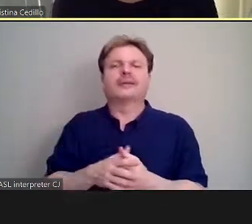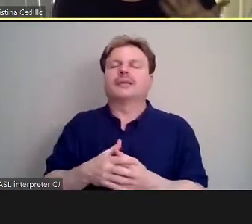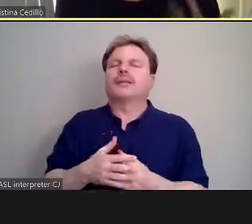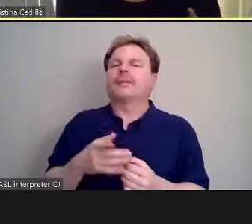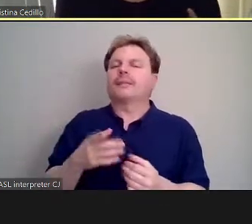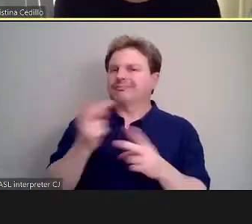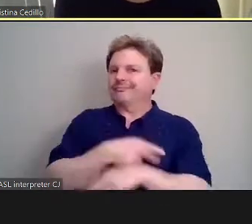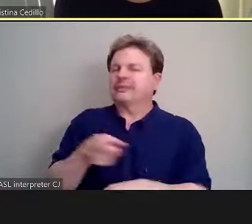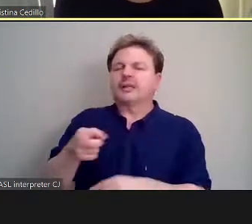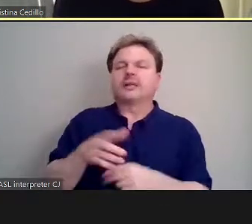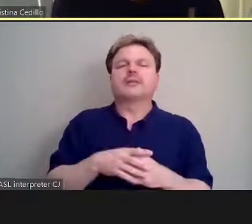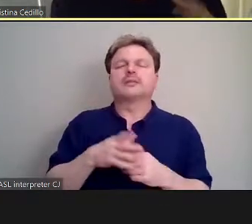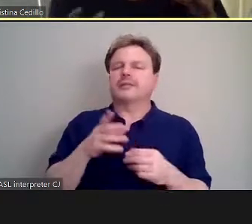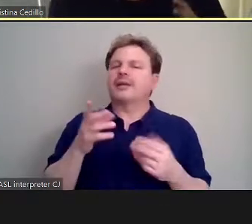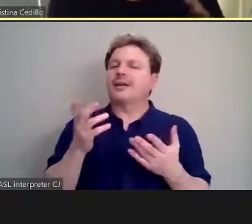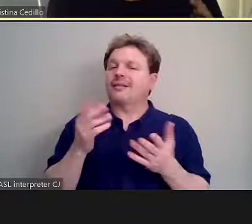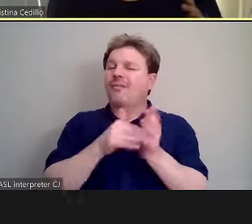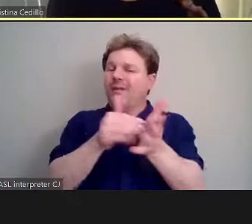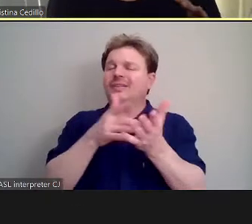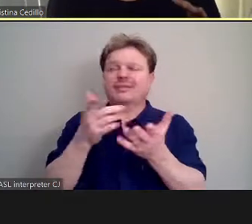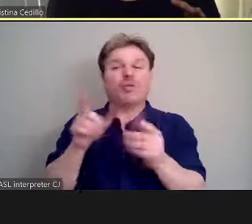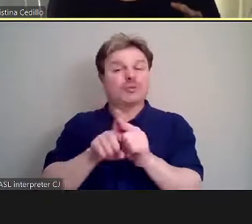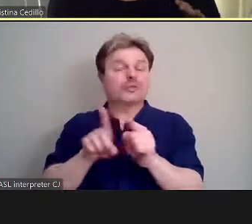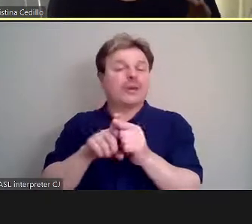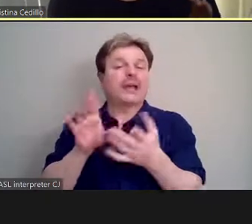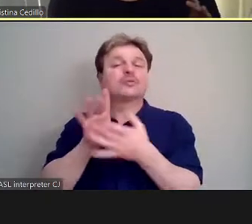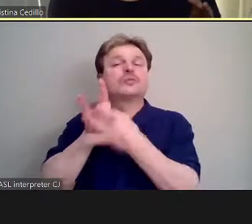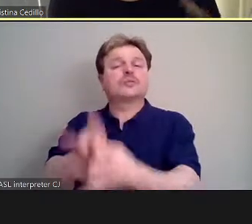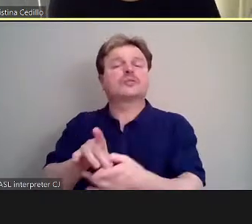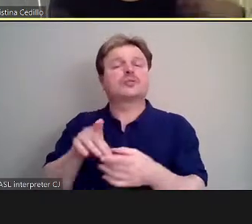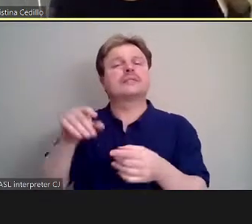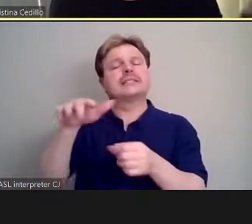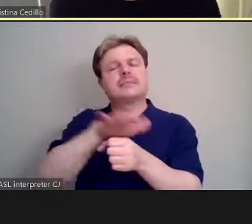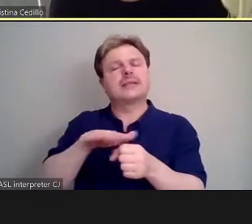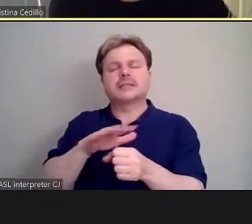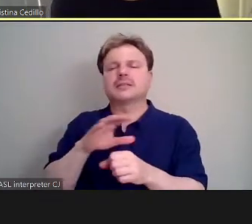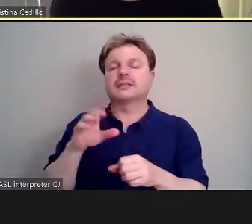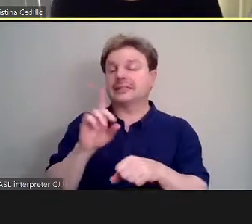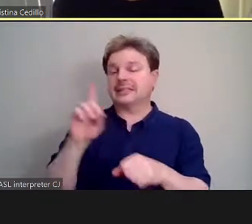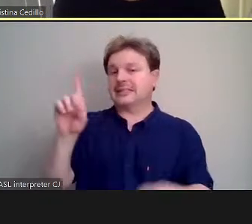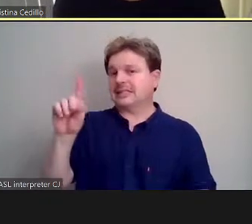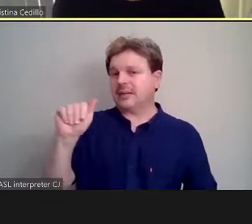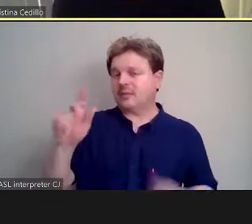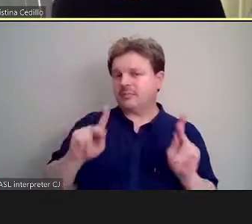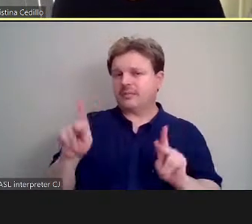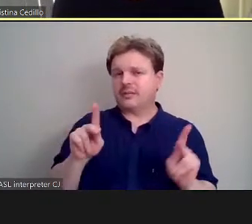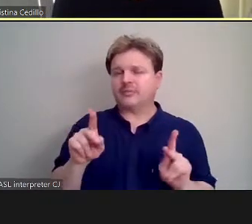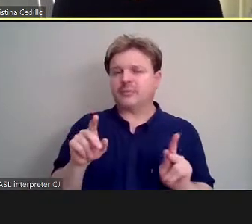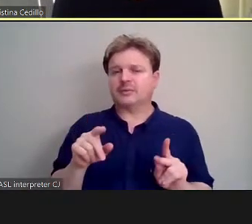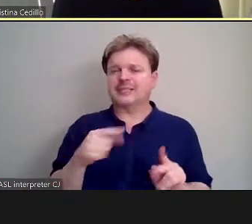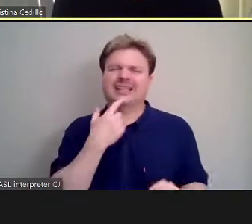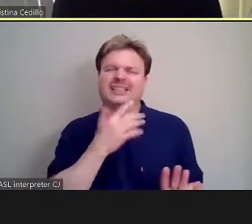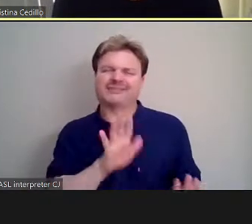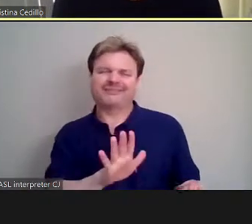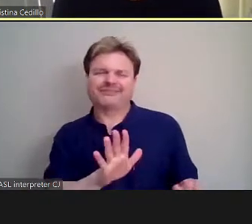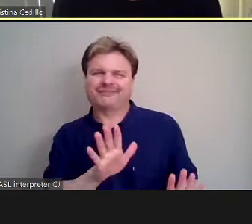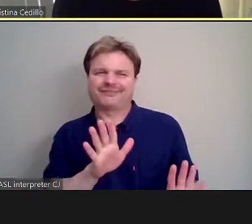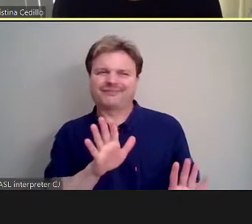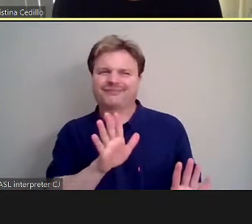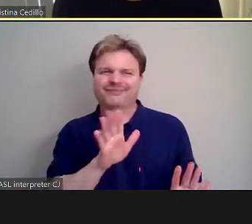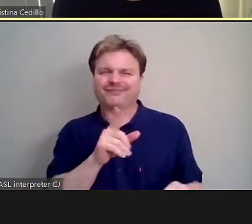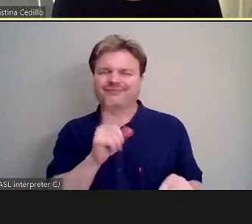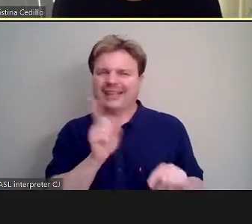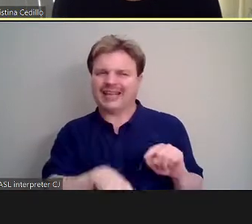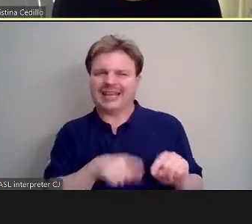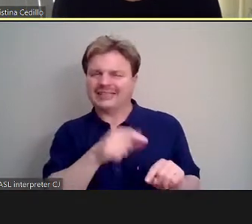space, because a lot of the times when disabled people say that's not going to work for me, it becomes a case